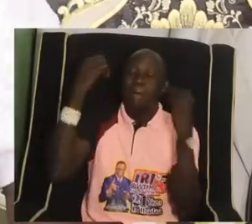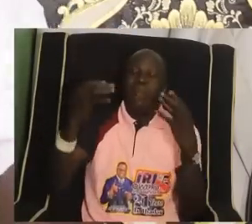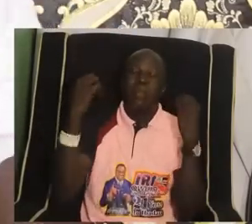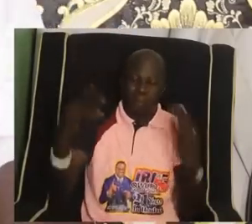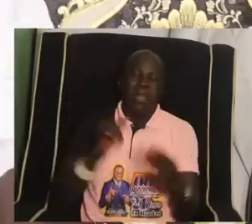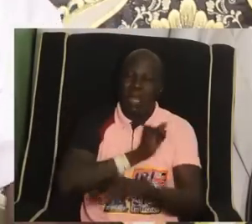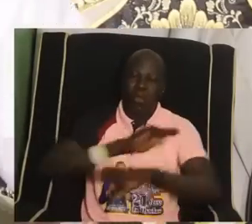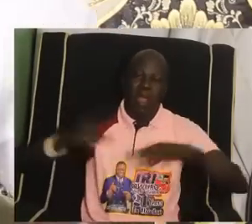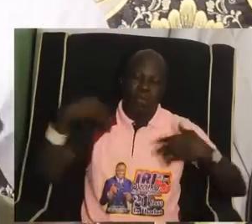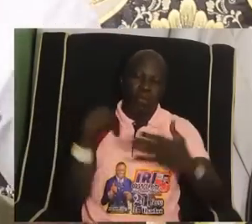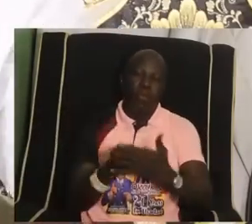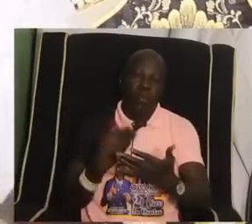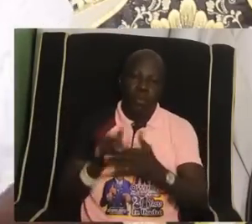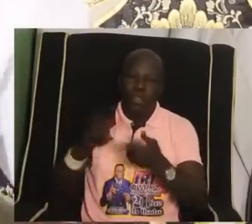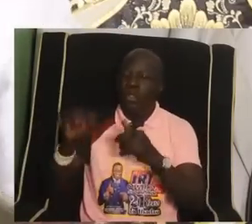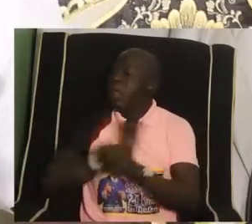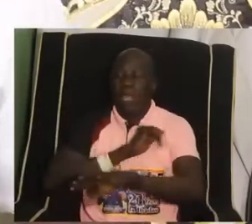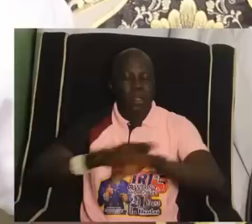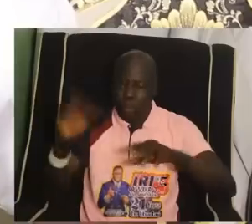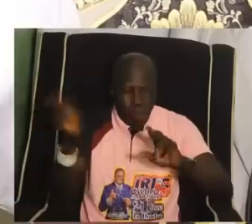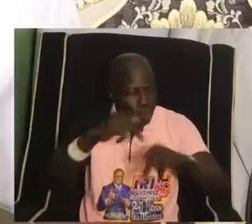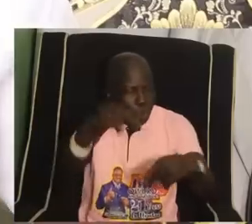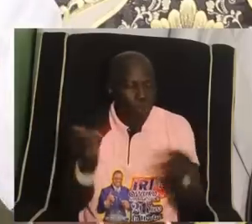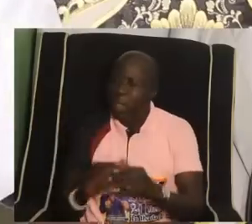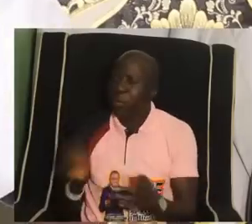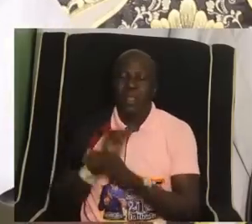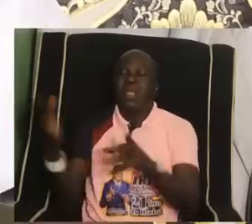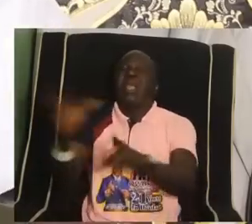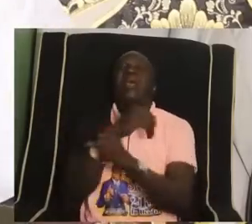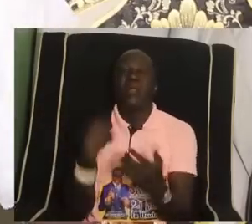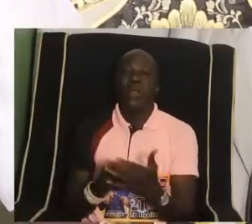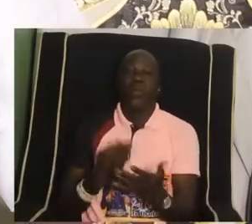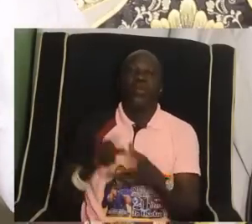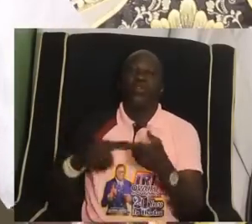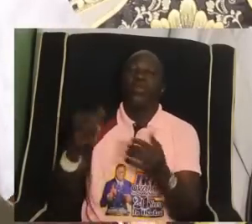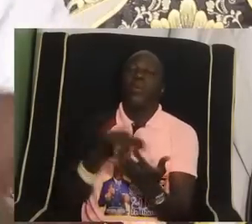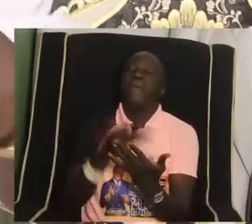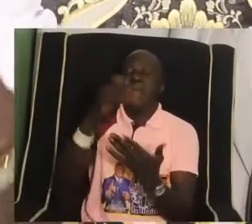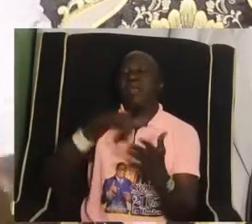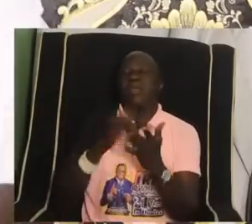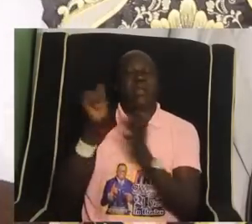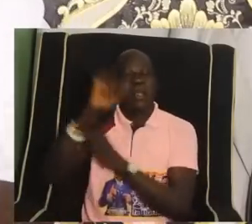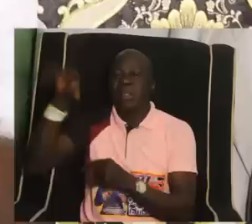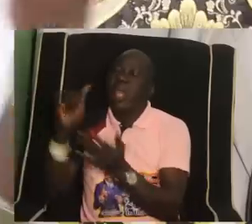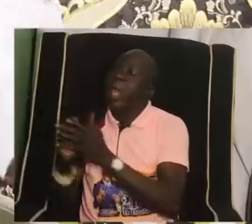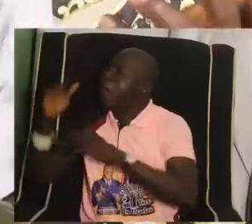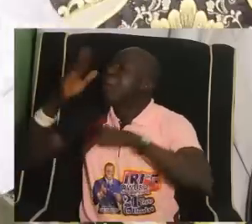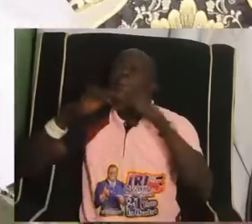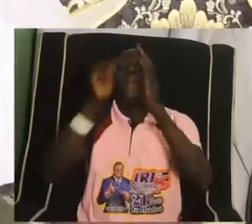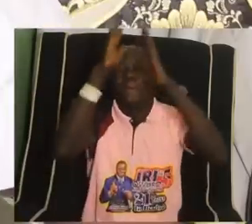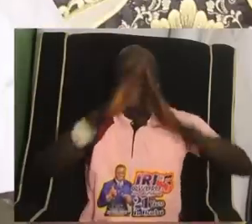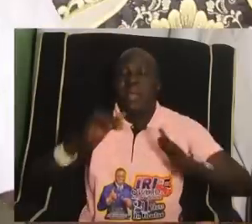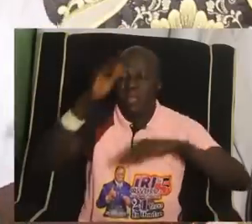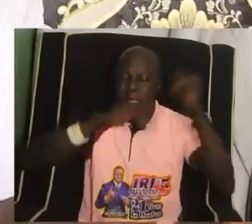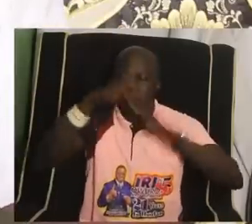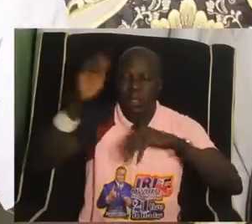Lots of land they asked to buy there. O si bi ati irowo ta fi ra bo na pe. They don't wait for me to get the money. Be ni ti ta pada ara le ori e ta pada wo da ka ko. We